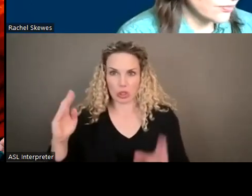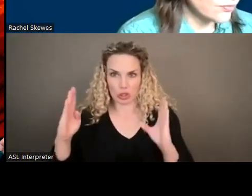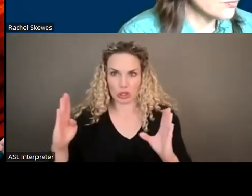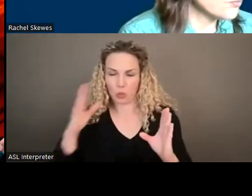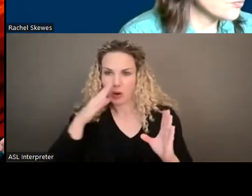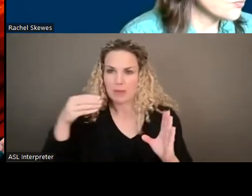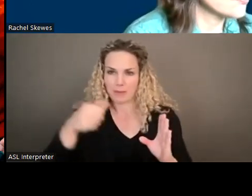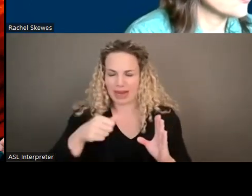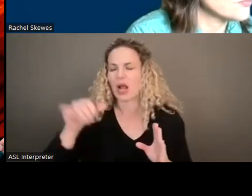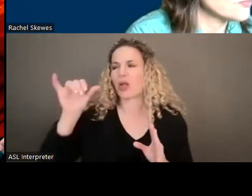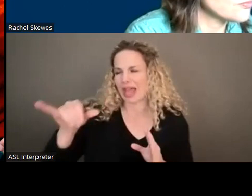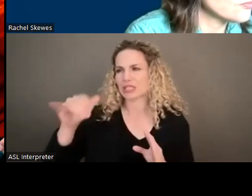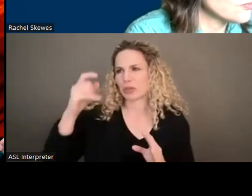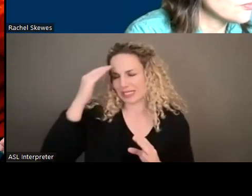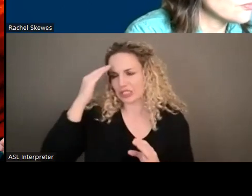that's what I needed to know.